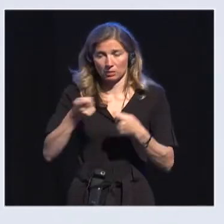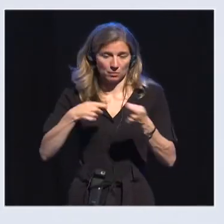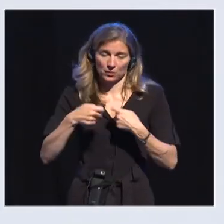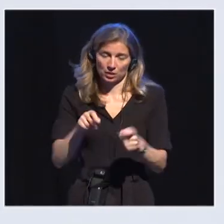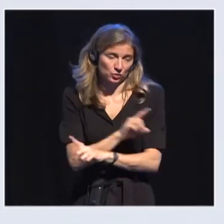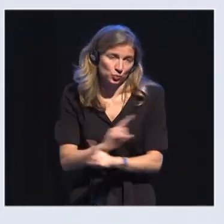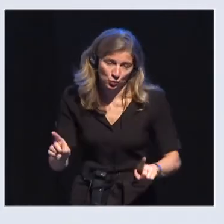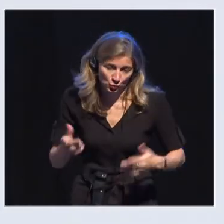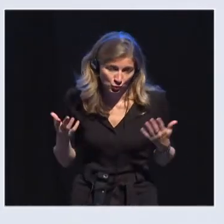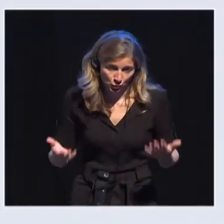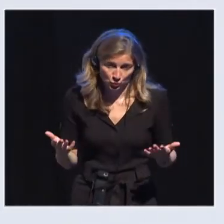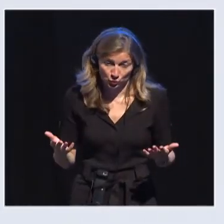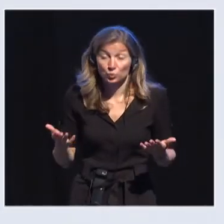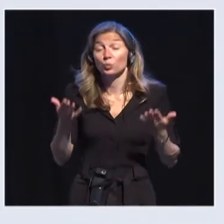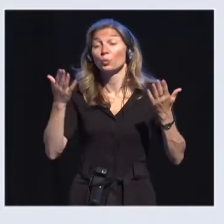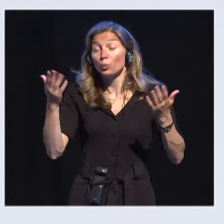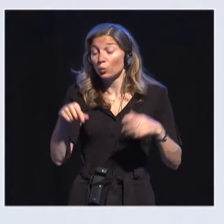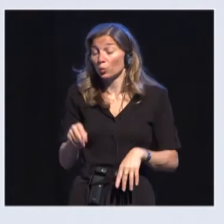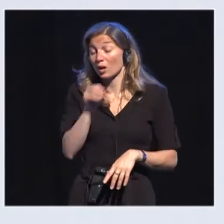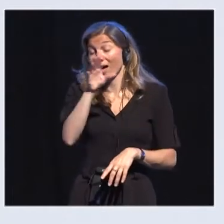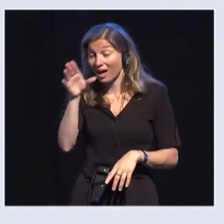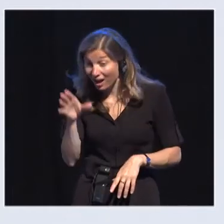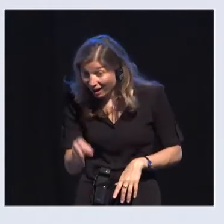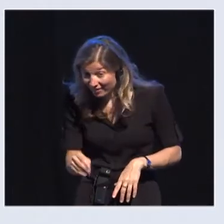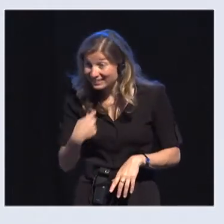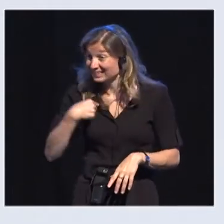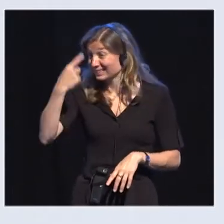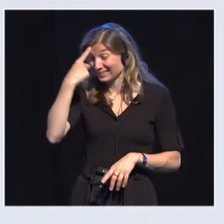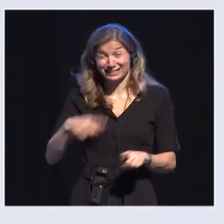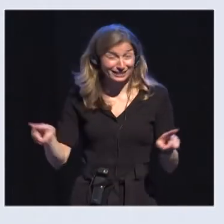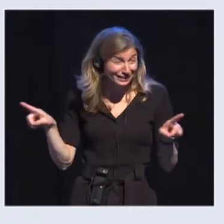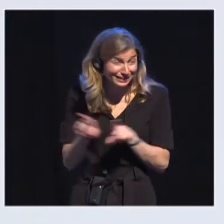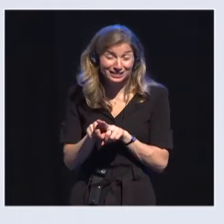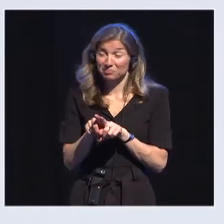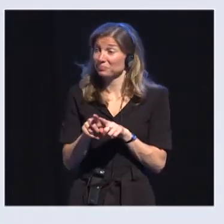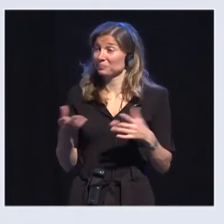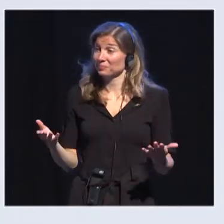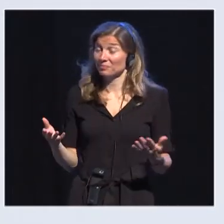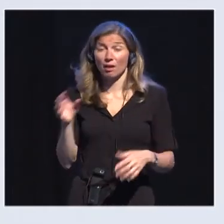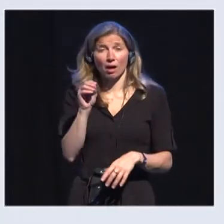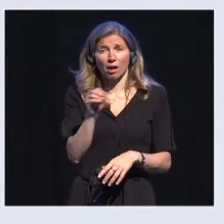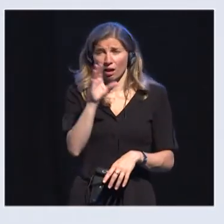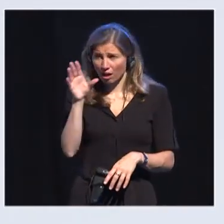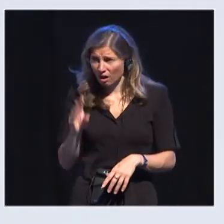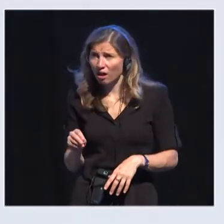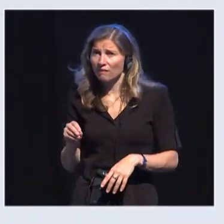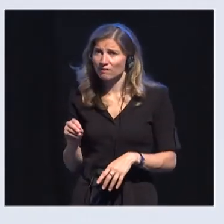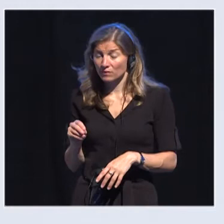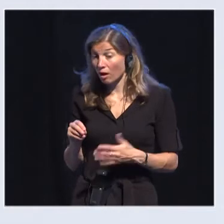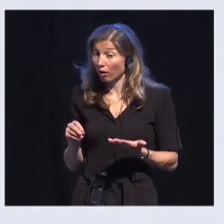regulations. So in African continent, exactly the same. I think in Africa, it's possible